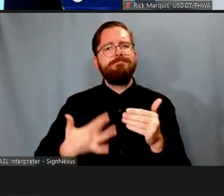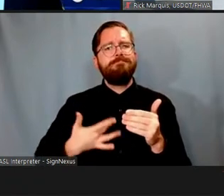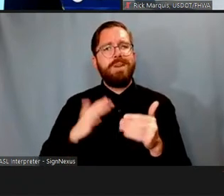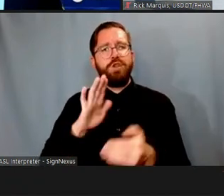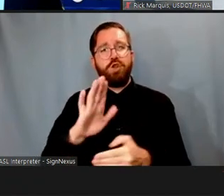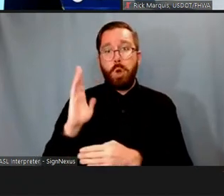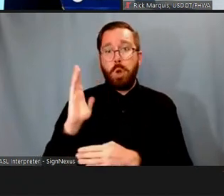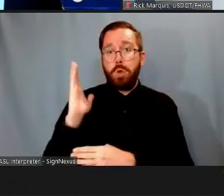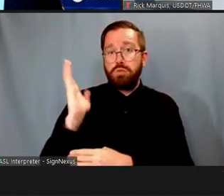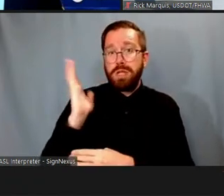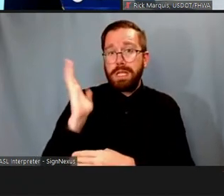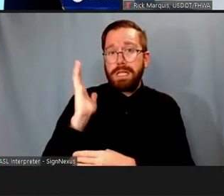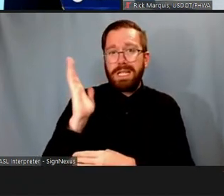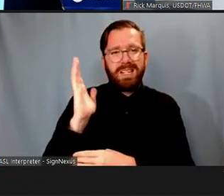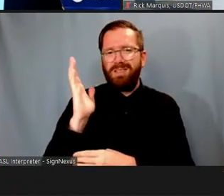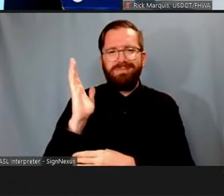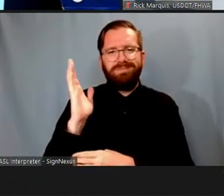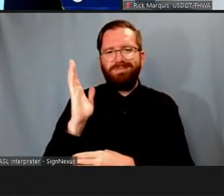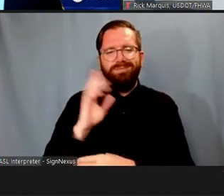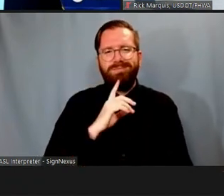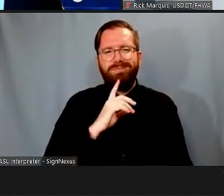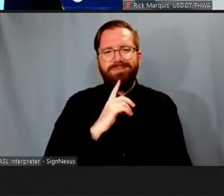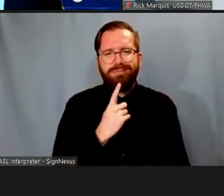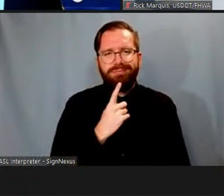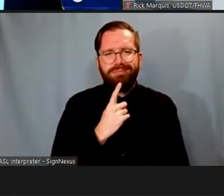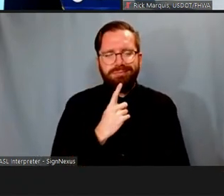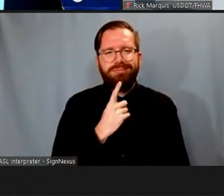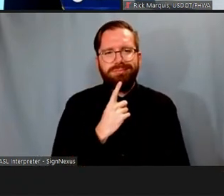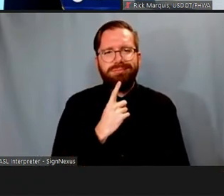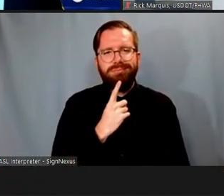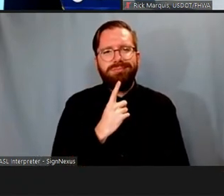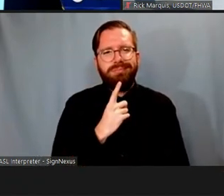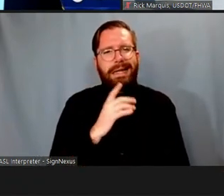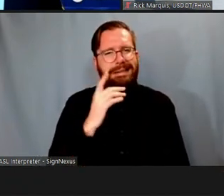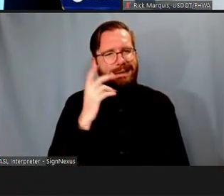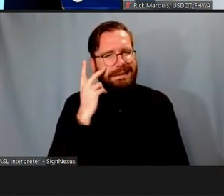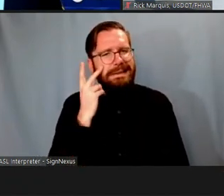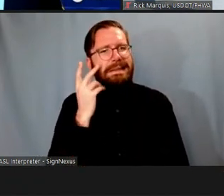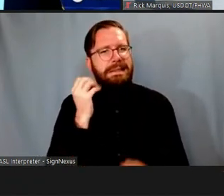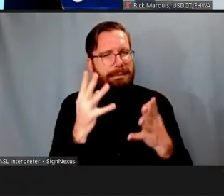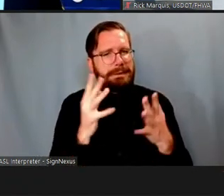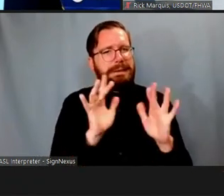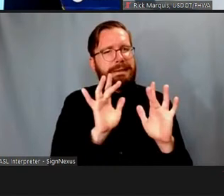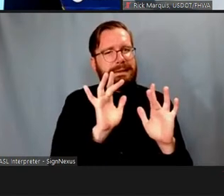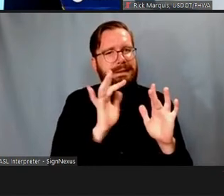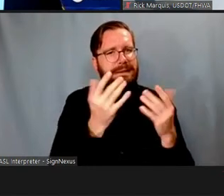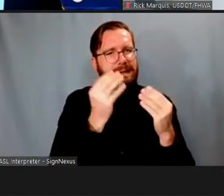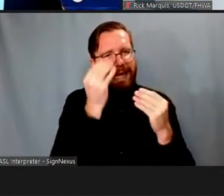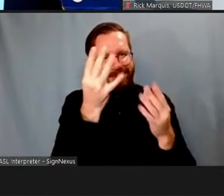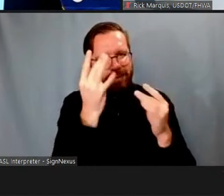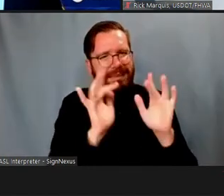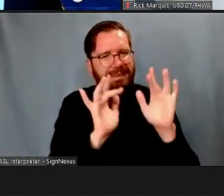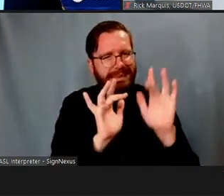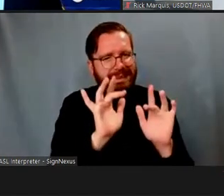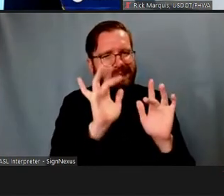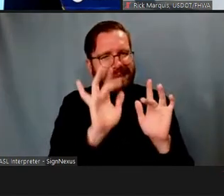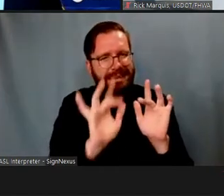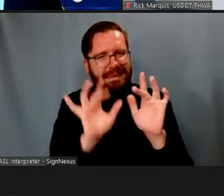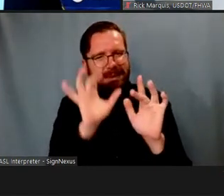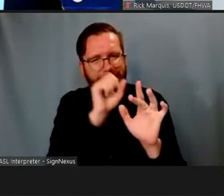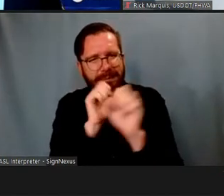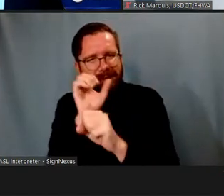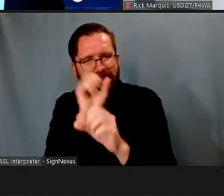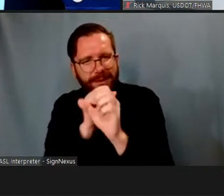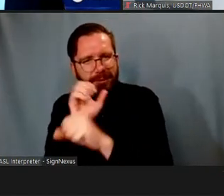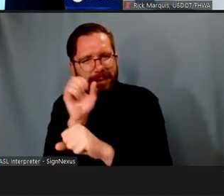this evening which i felt there were a lot of gaps in information that was very would be very helpful to